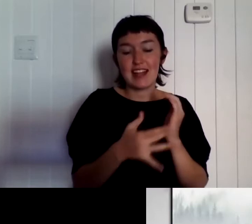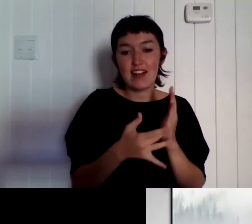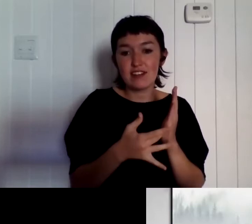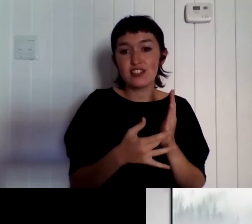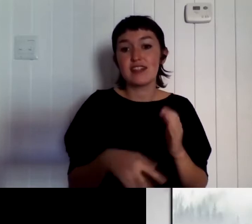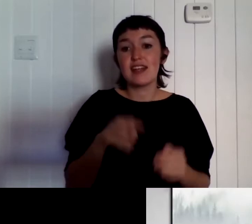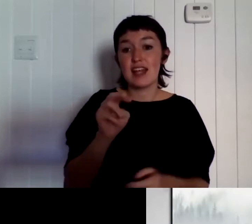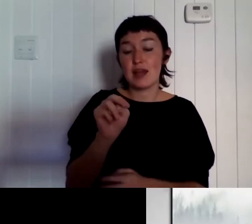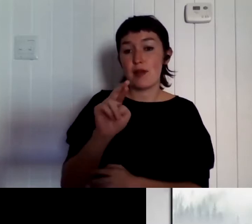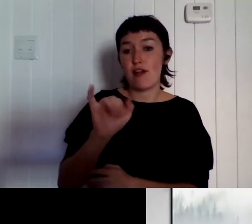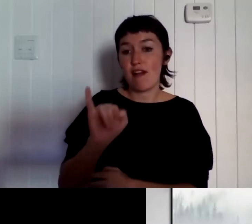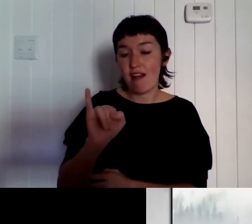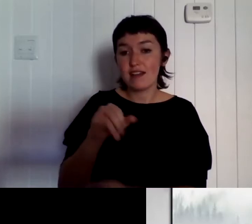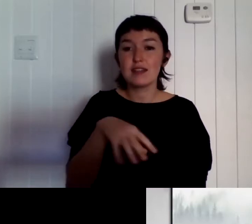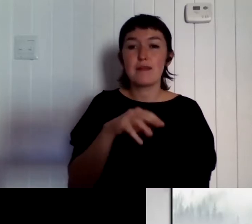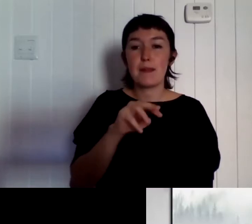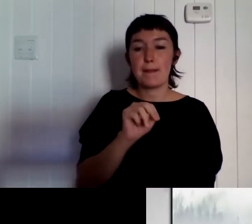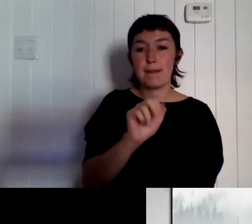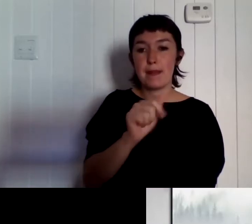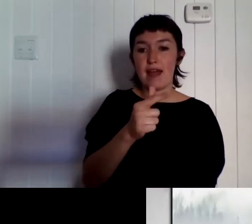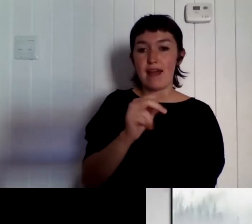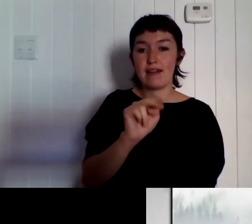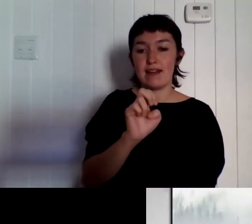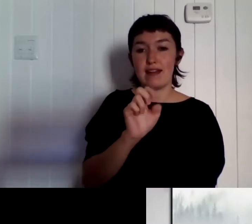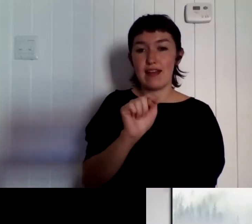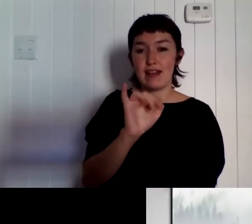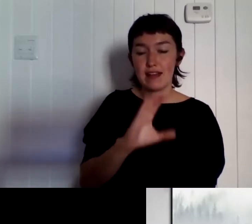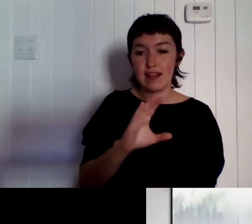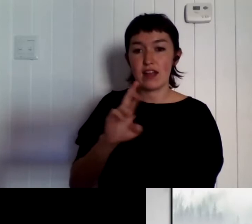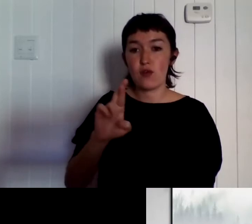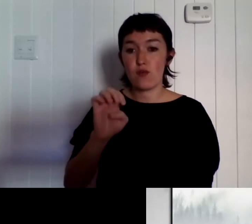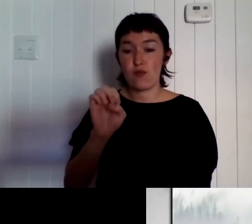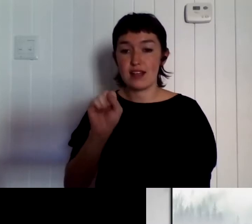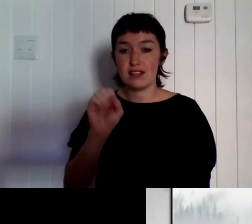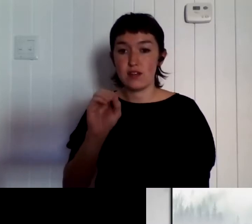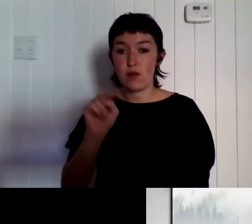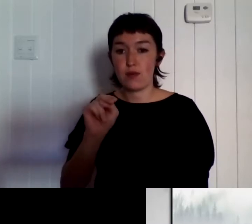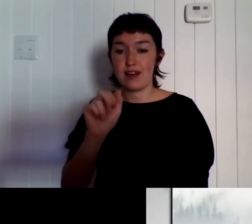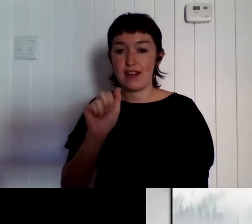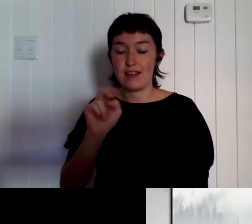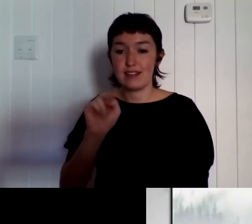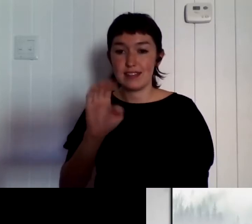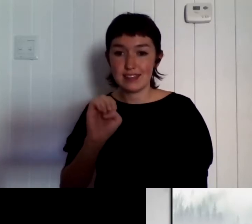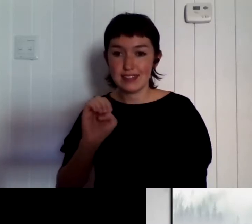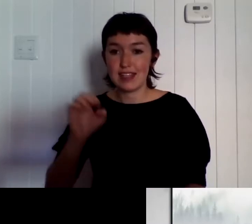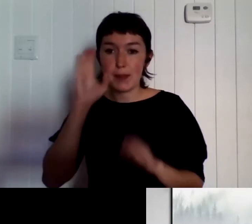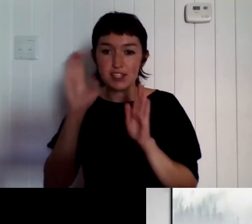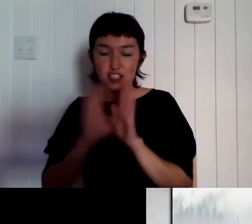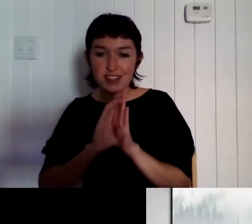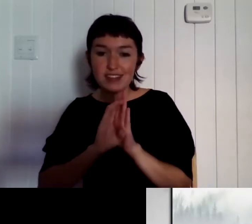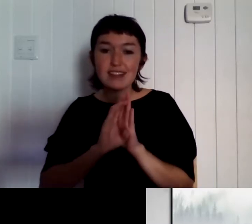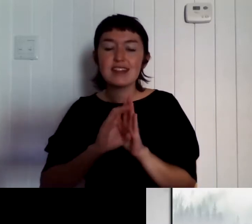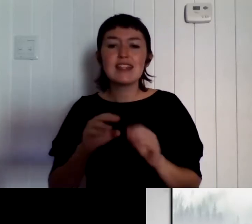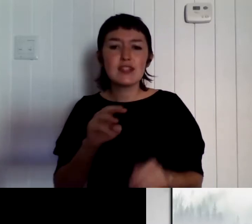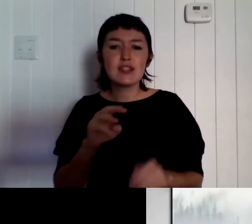resonance imaging. And like I said, it's a big magnet. And as it turns out, there are aspects of